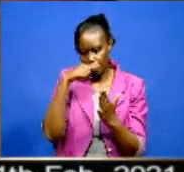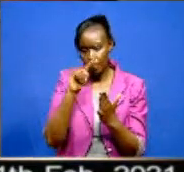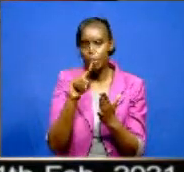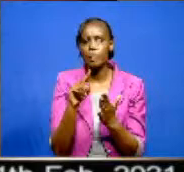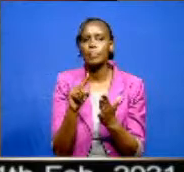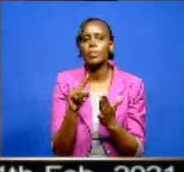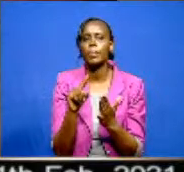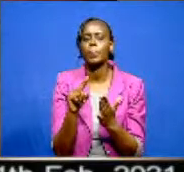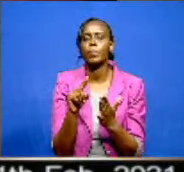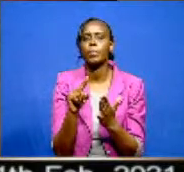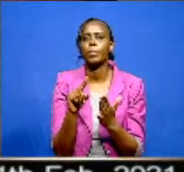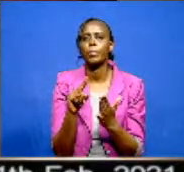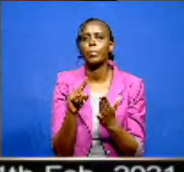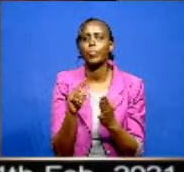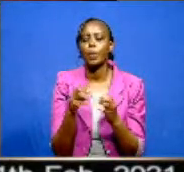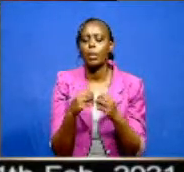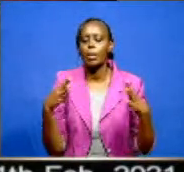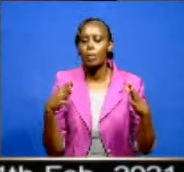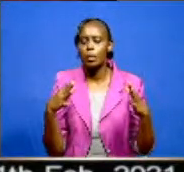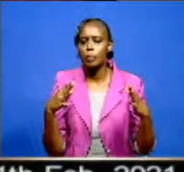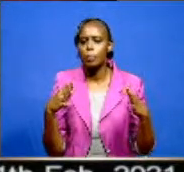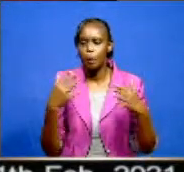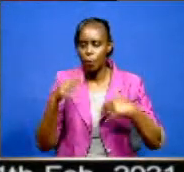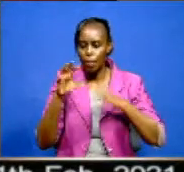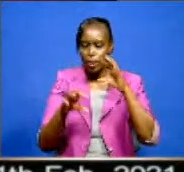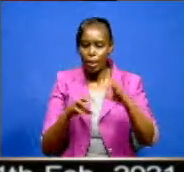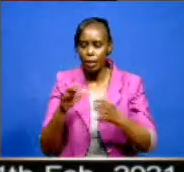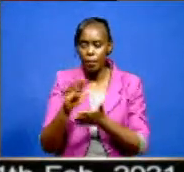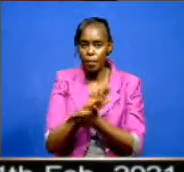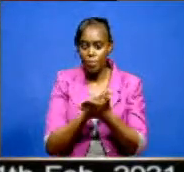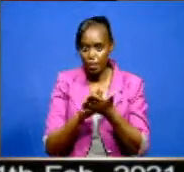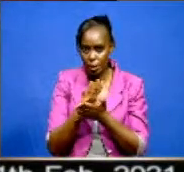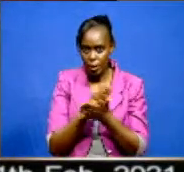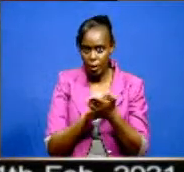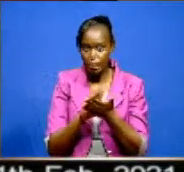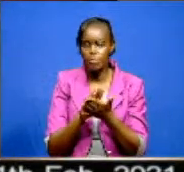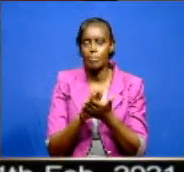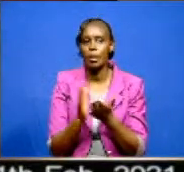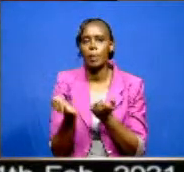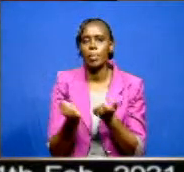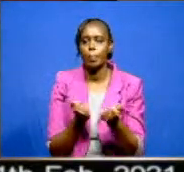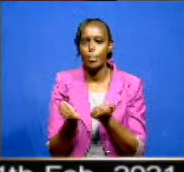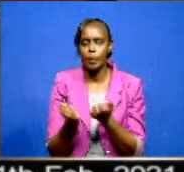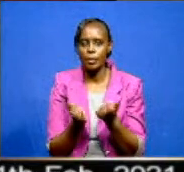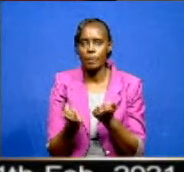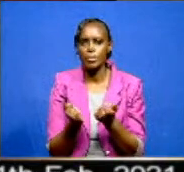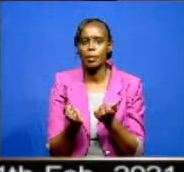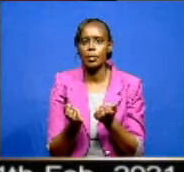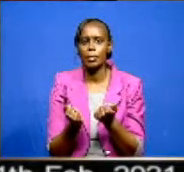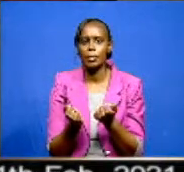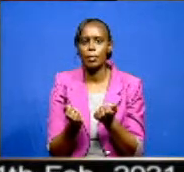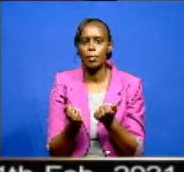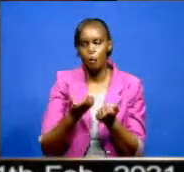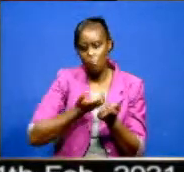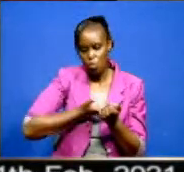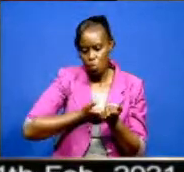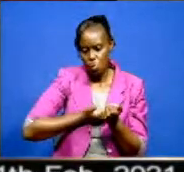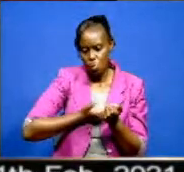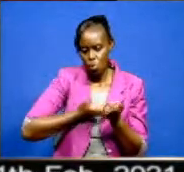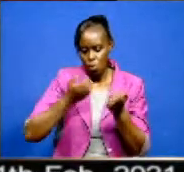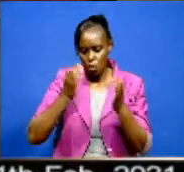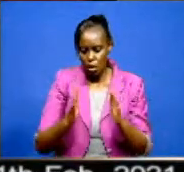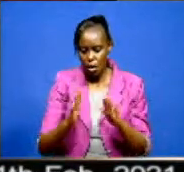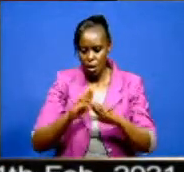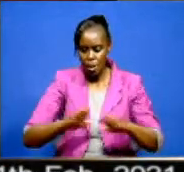proposes to expand the scope of wildlife-based enterprises for landowners,